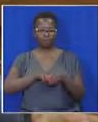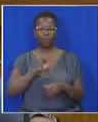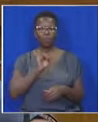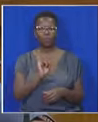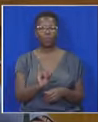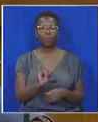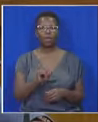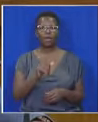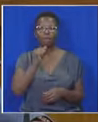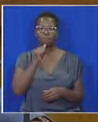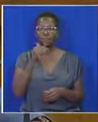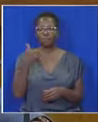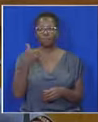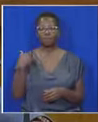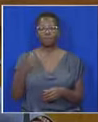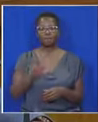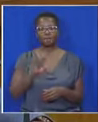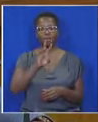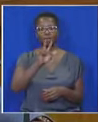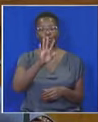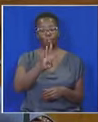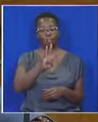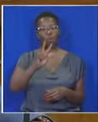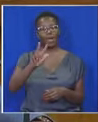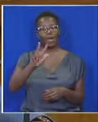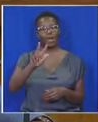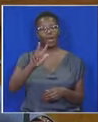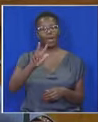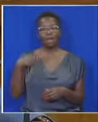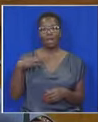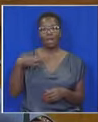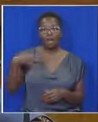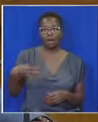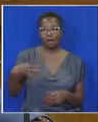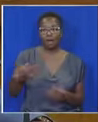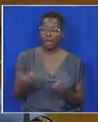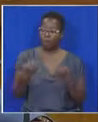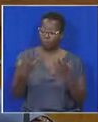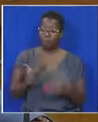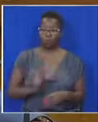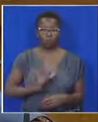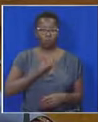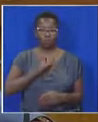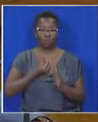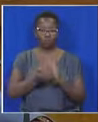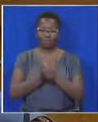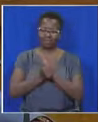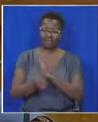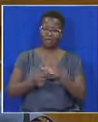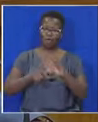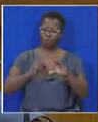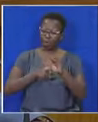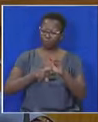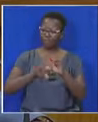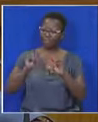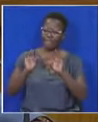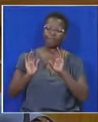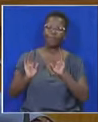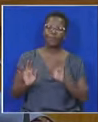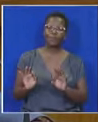the 487 applicants, many of whom are young and incredibly talented and qualified South